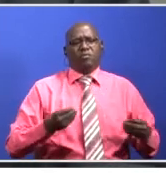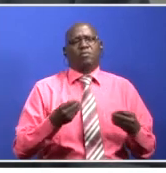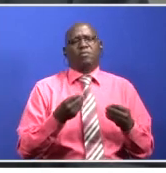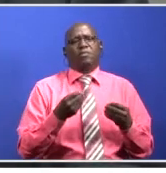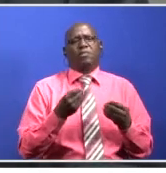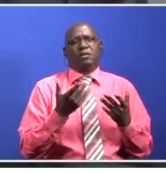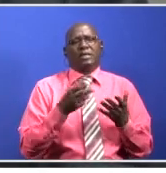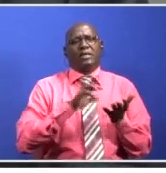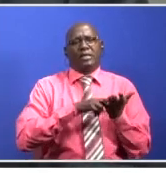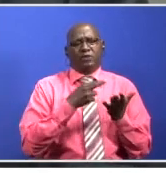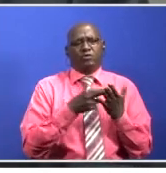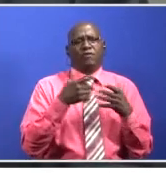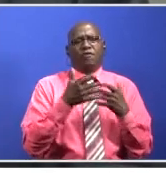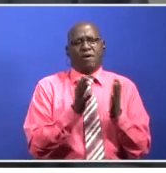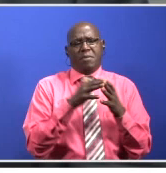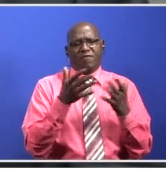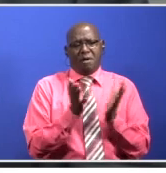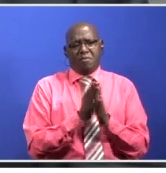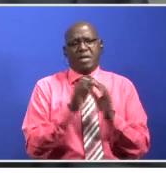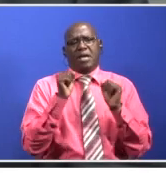the family ends up in problems.